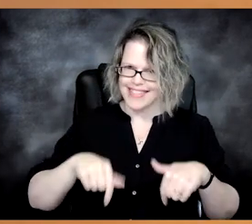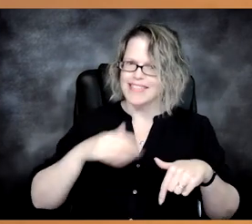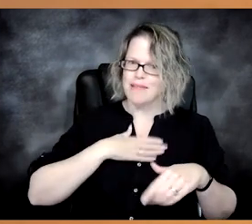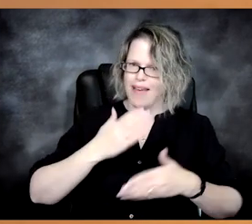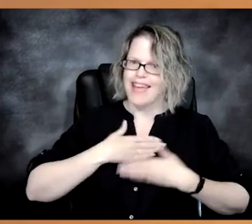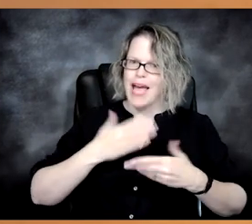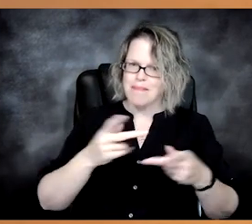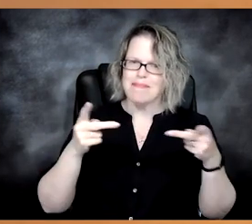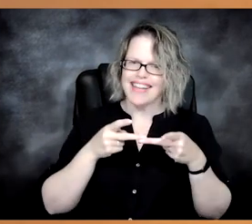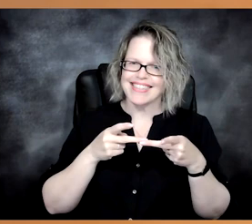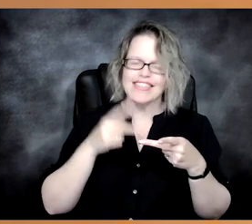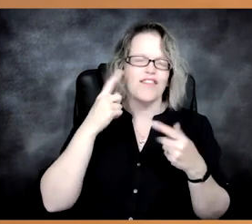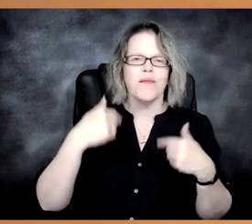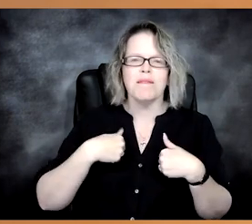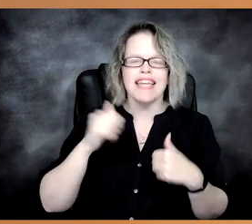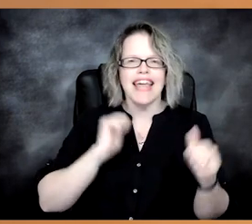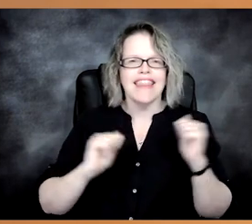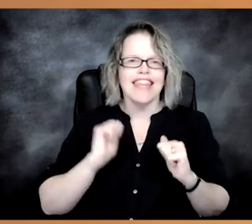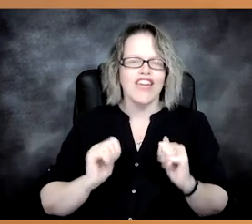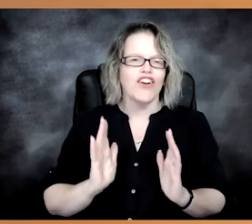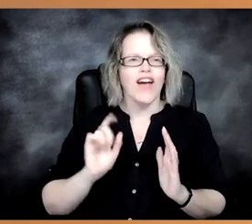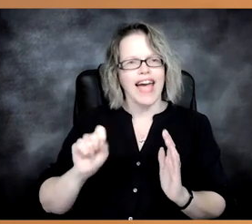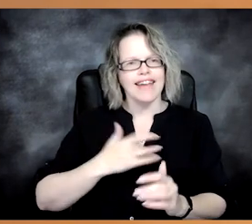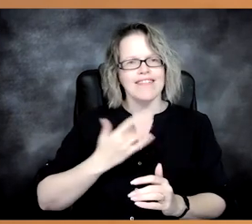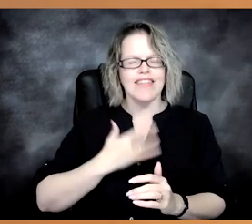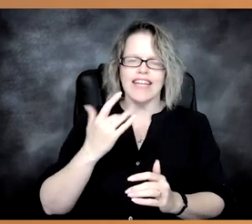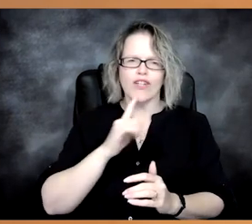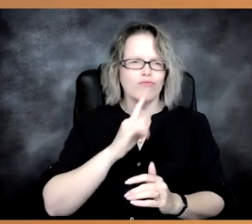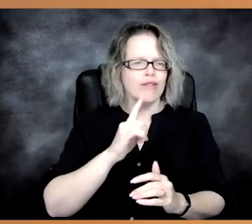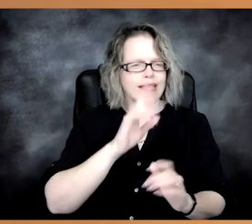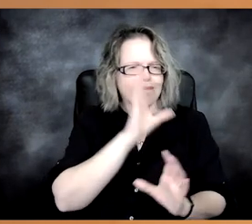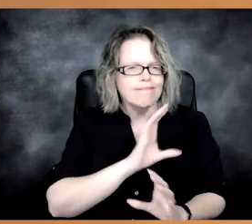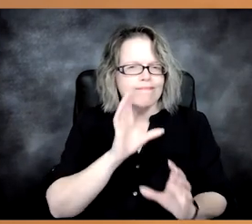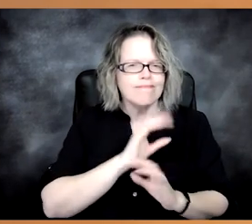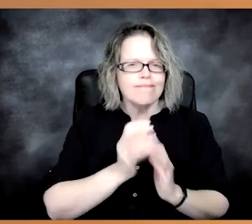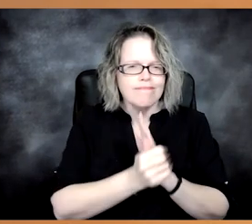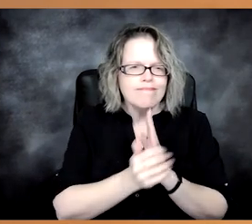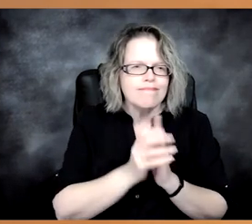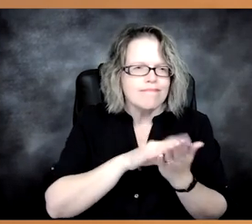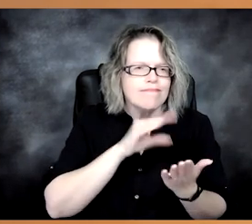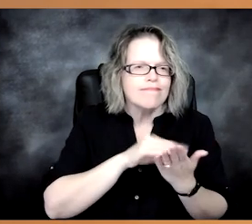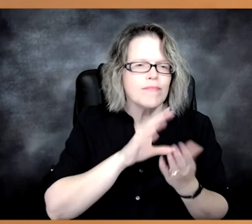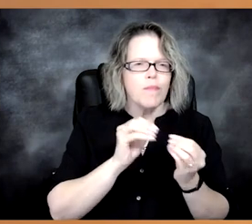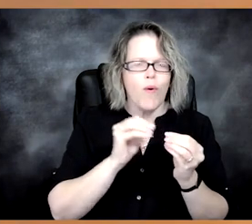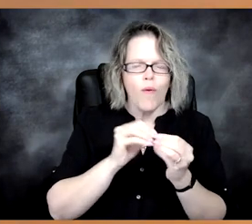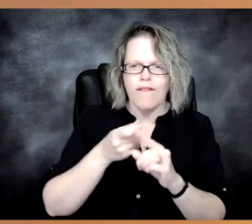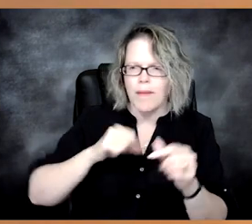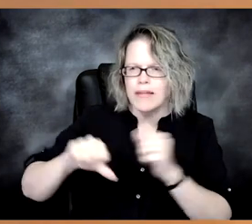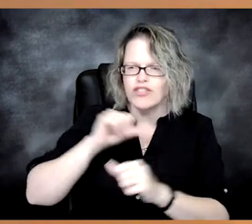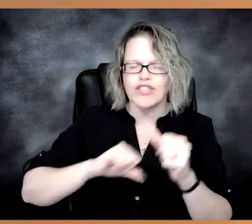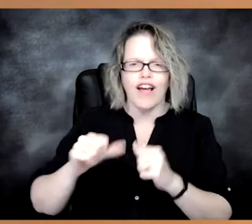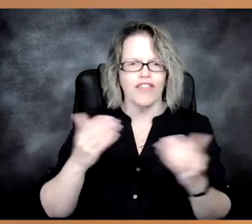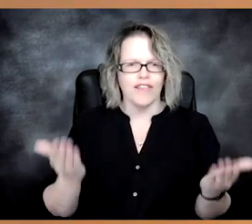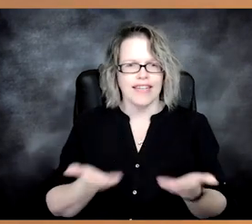place. For me, theater is a place where I can feel that I can explore my craft and learn from my peers in an educational environment. I am here